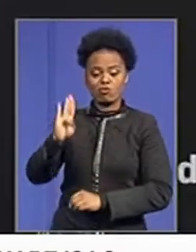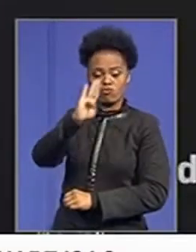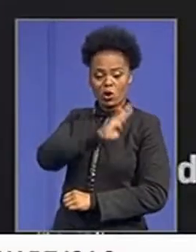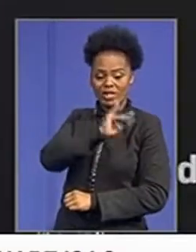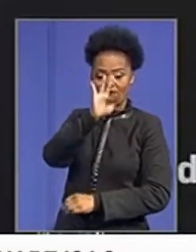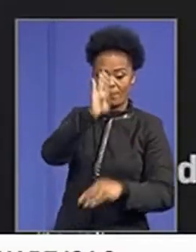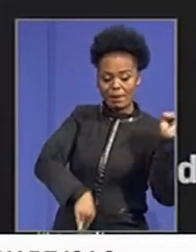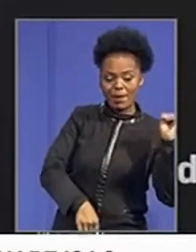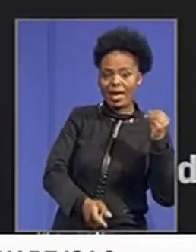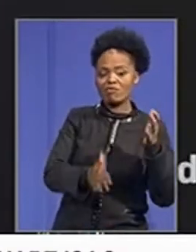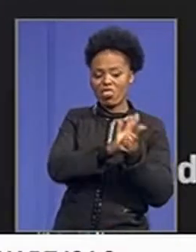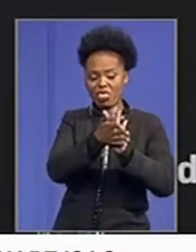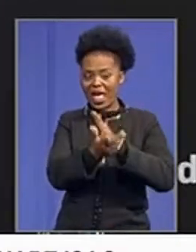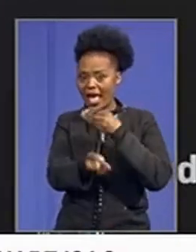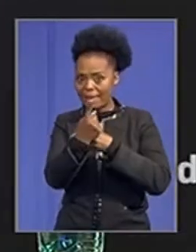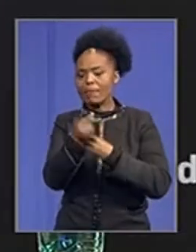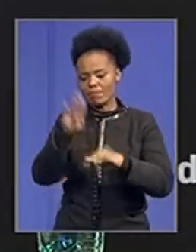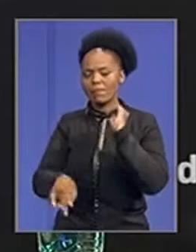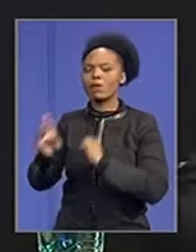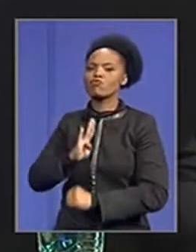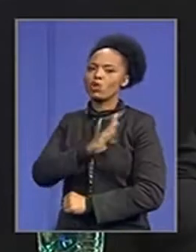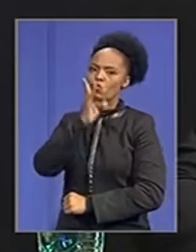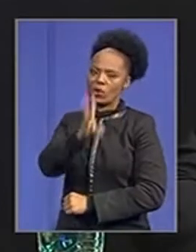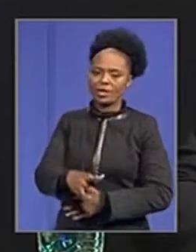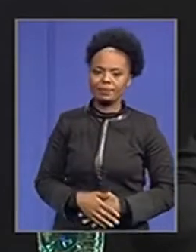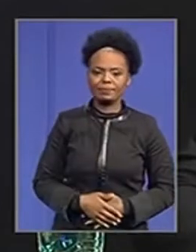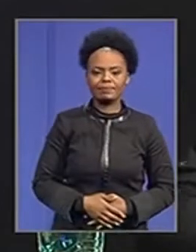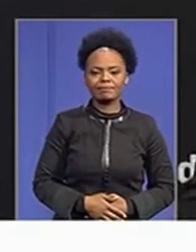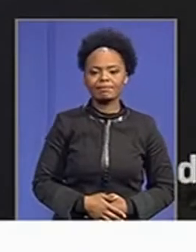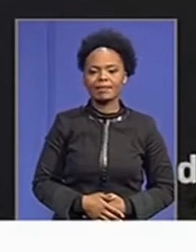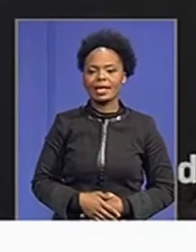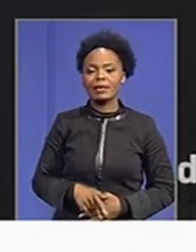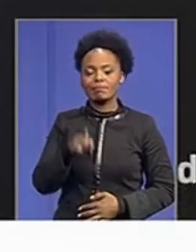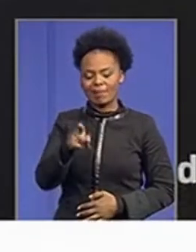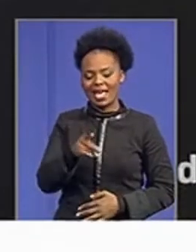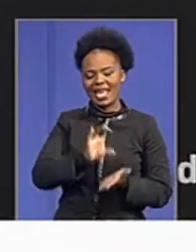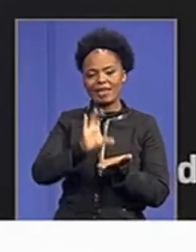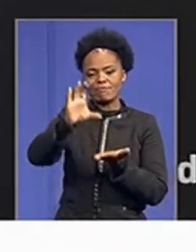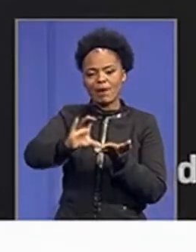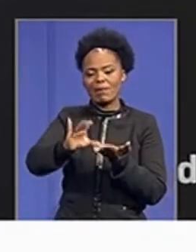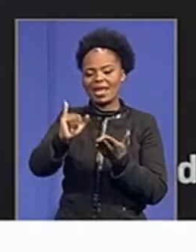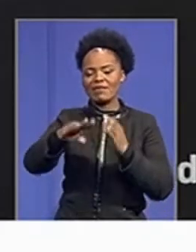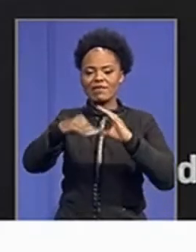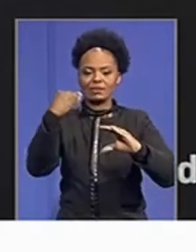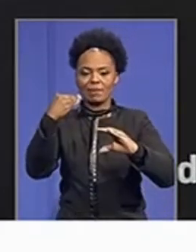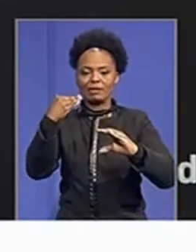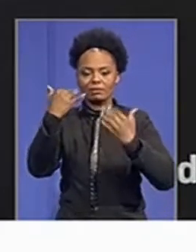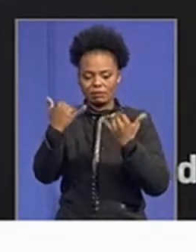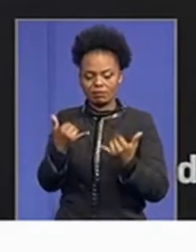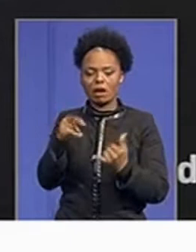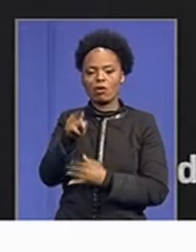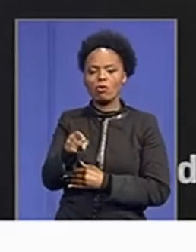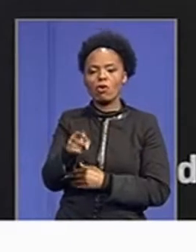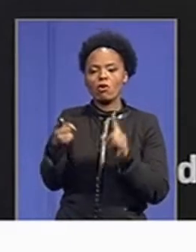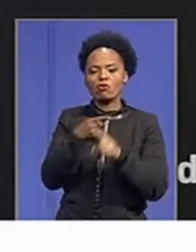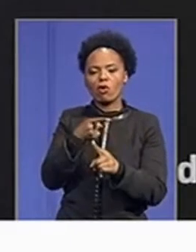The investment we are making in passenger rail is part of the implementation of our overarching